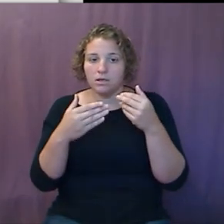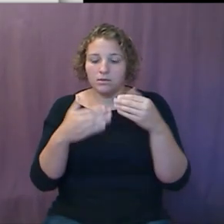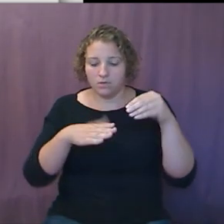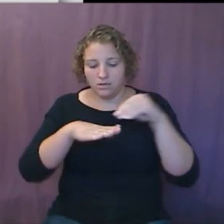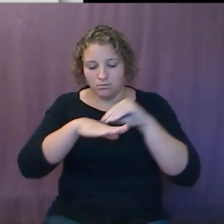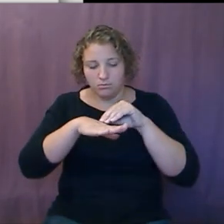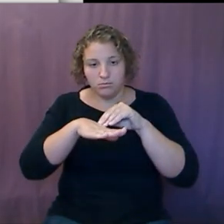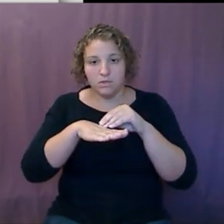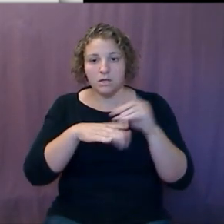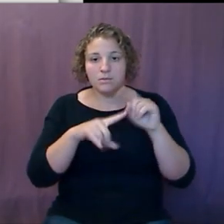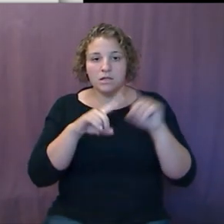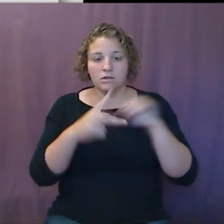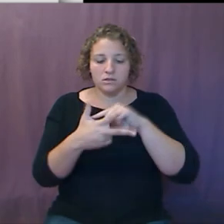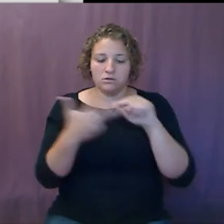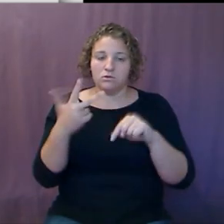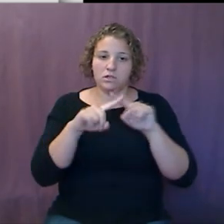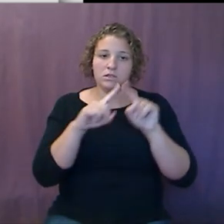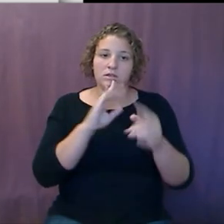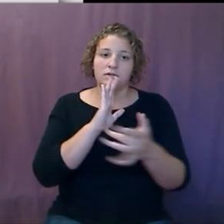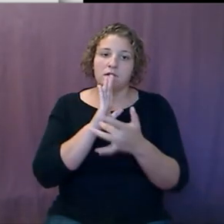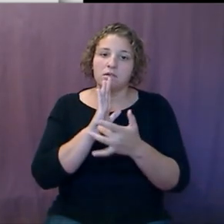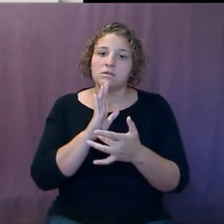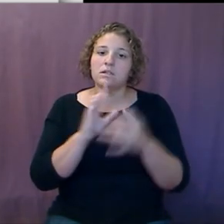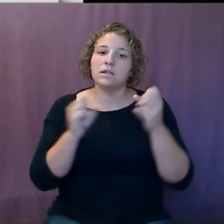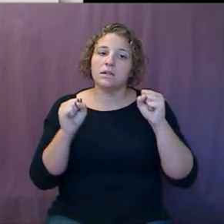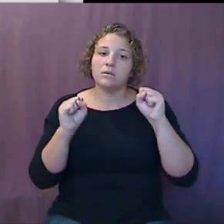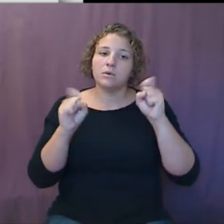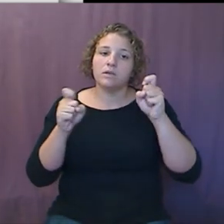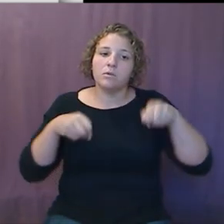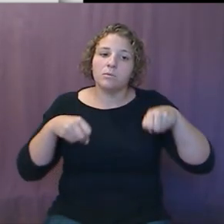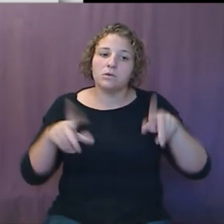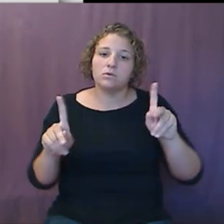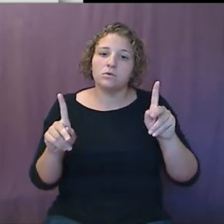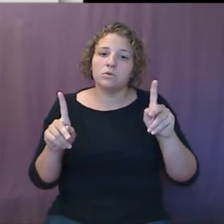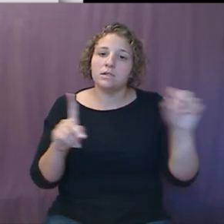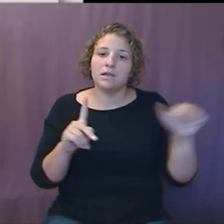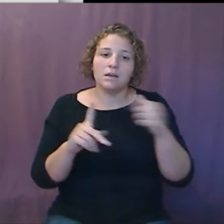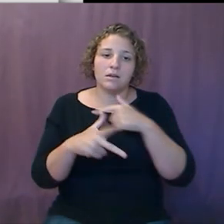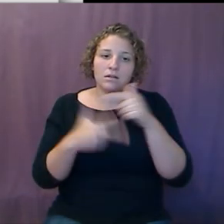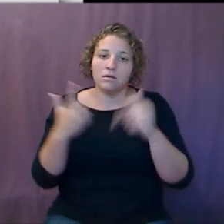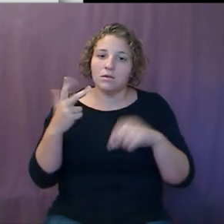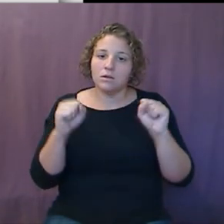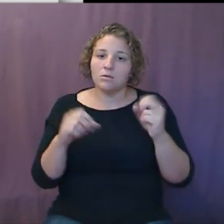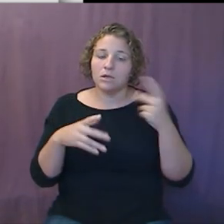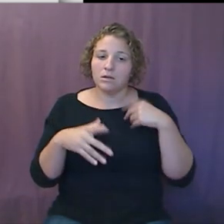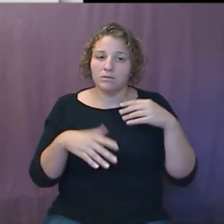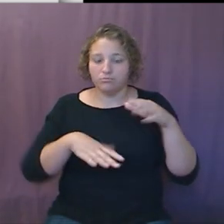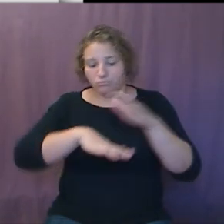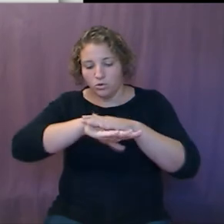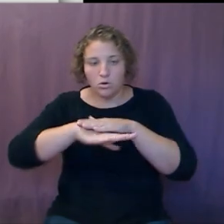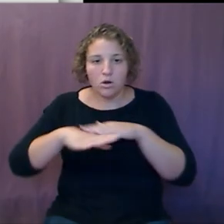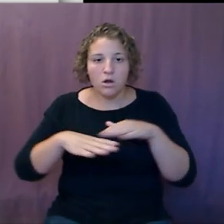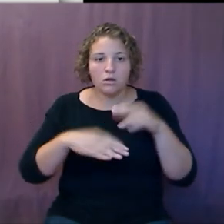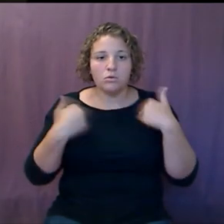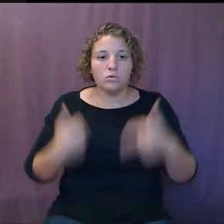there are at least three technologies out there that would give the opportunity and any of these three could easily be put on a human body in some fashion